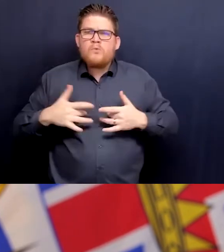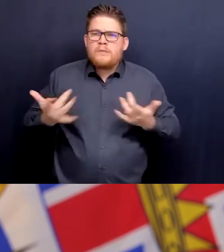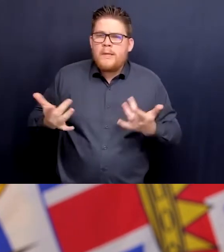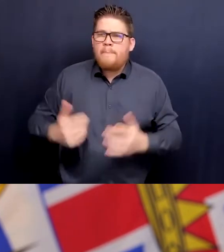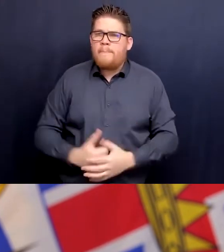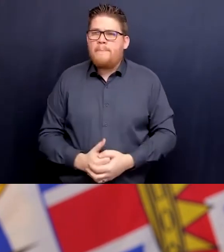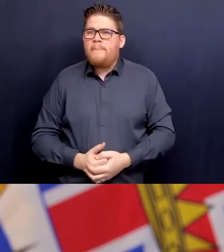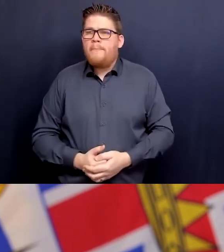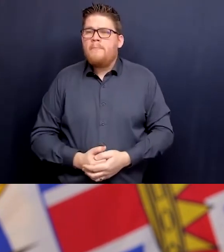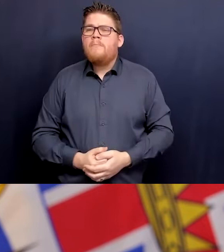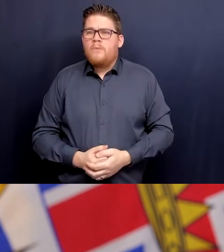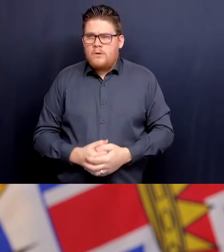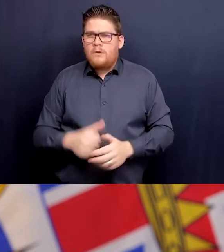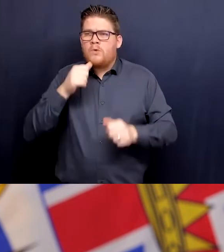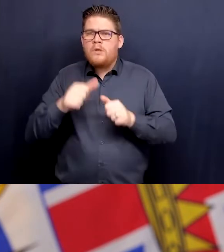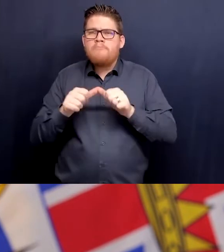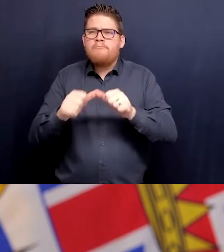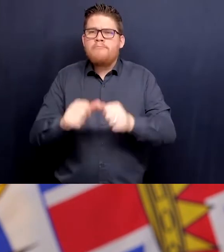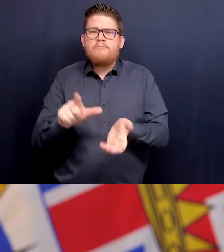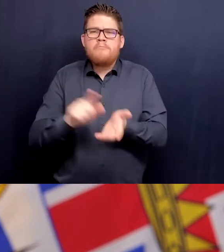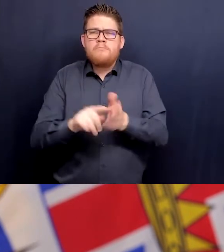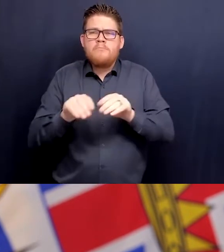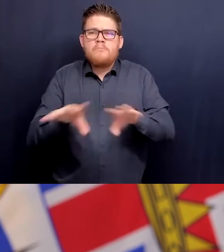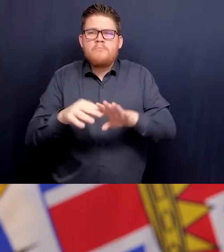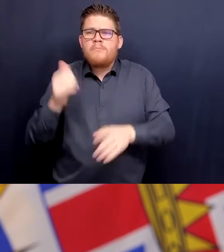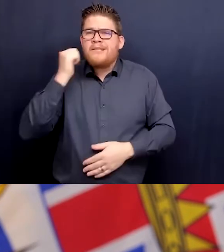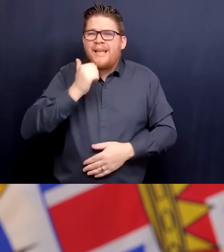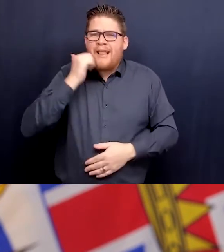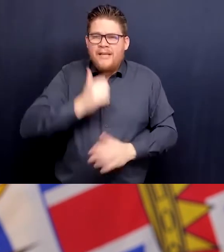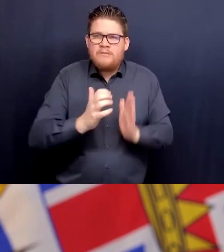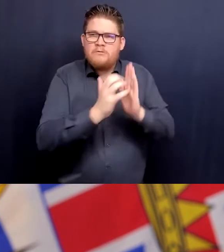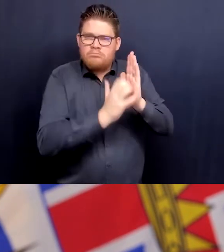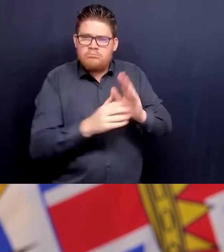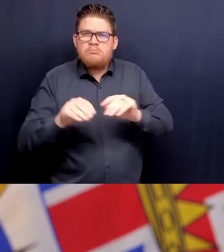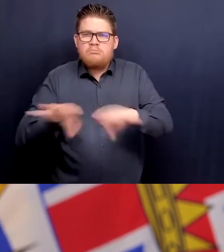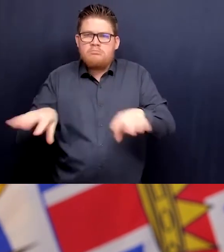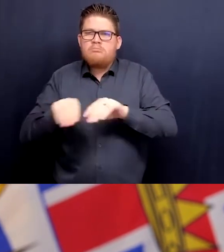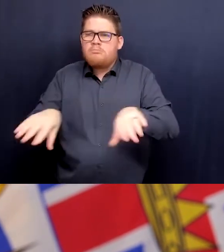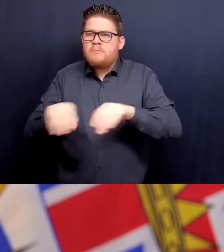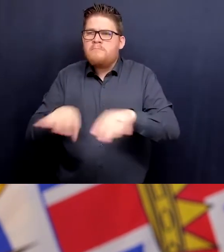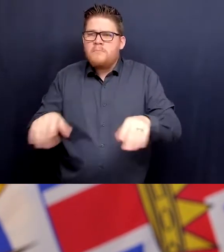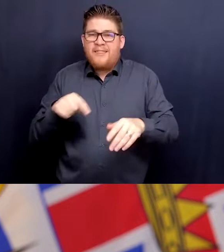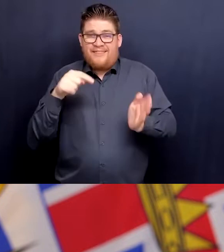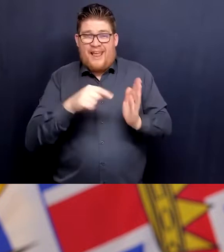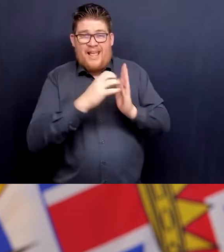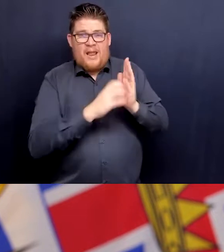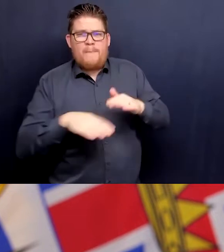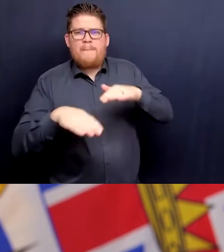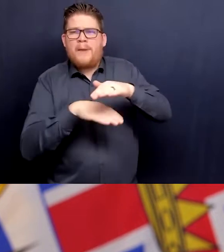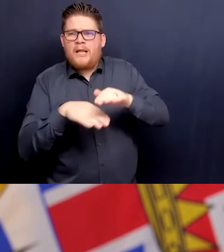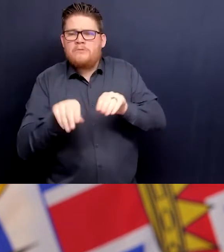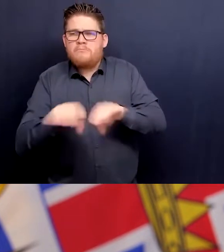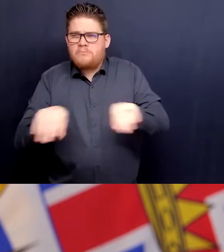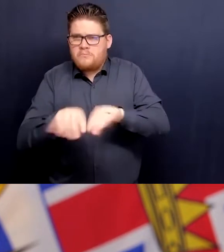daily issues briefs with the basic information in the dashboard for the next few weeks up until